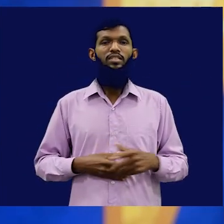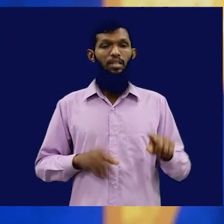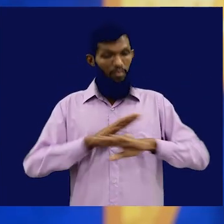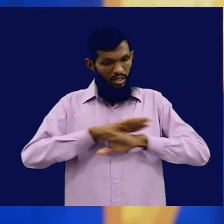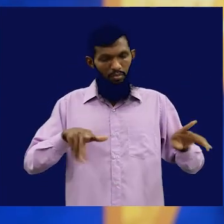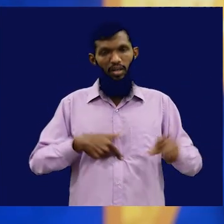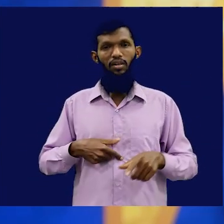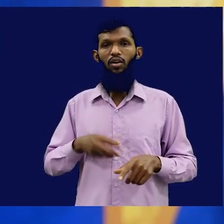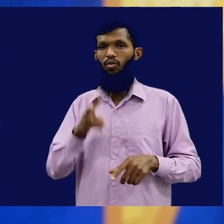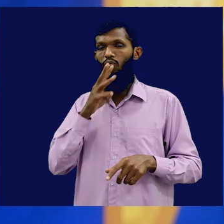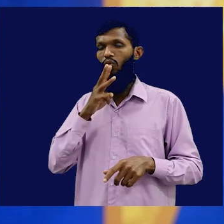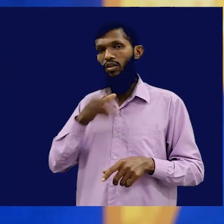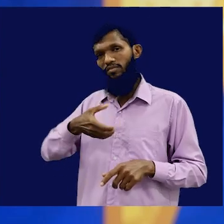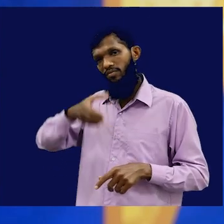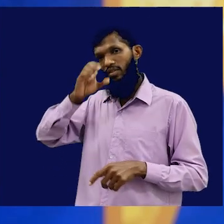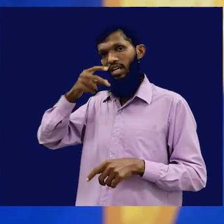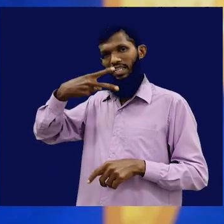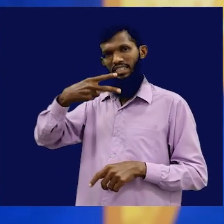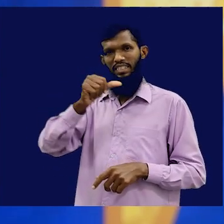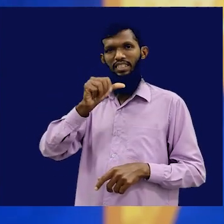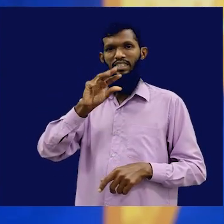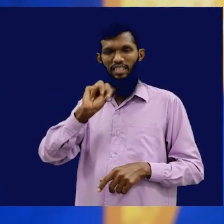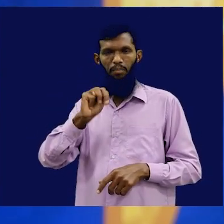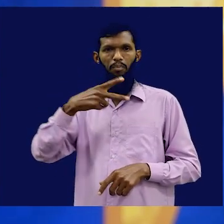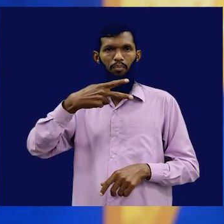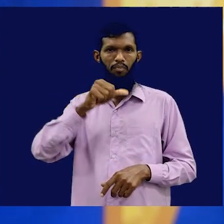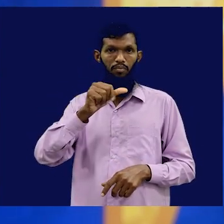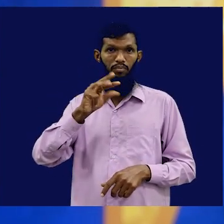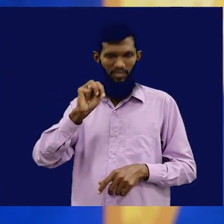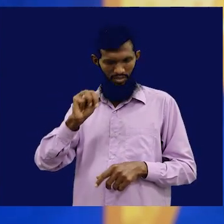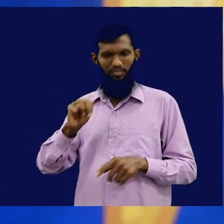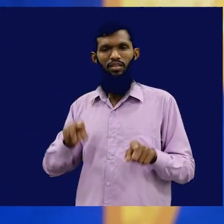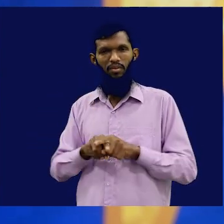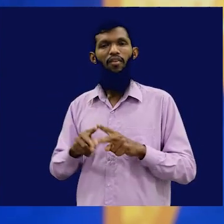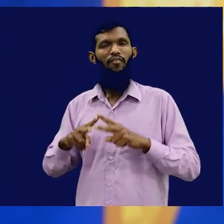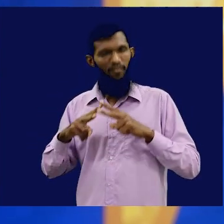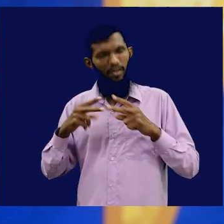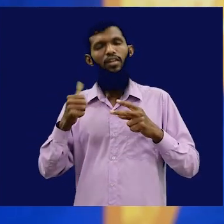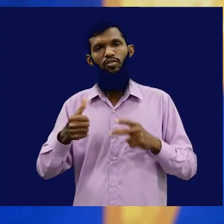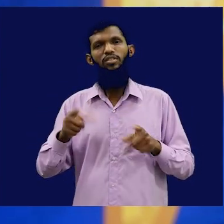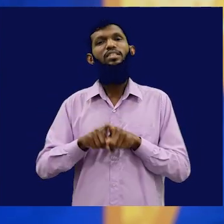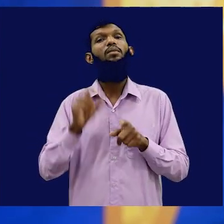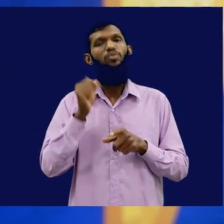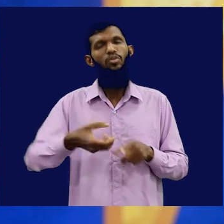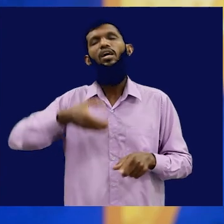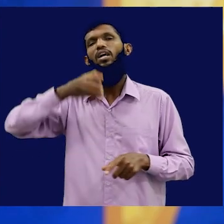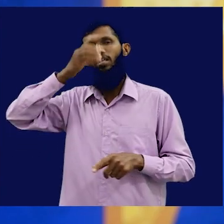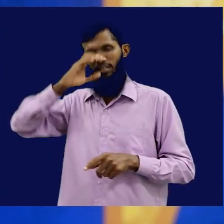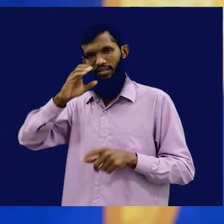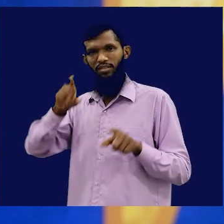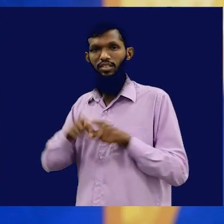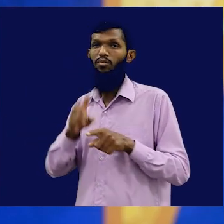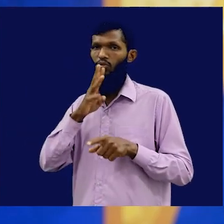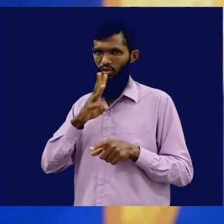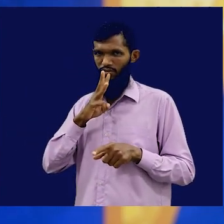drink water of Zamzam. Zamzam water is very beneficial to you, and it is a sunnah to drink